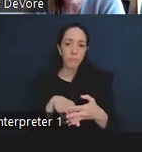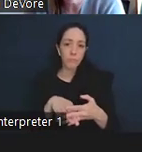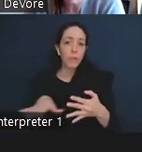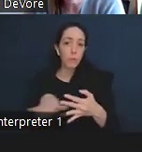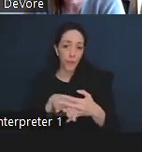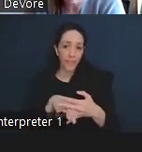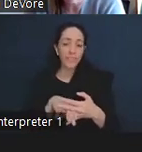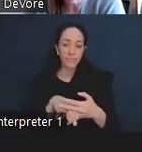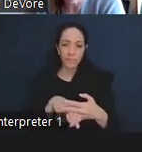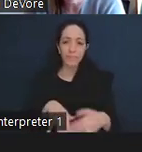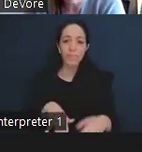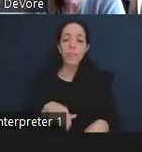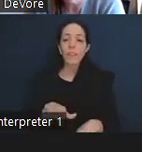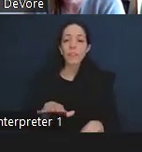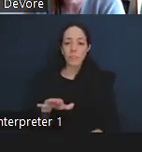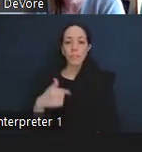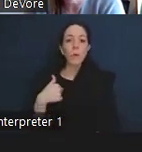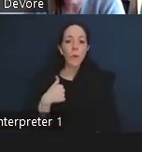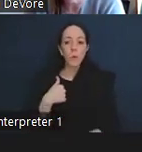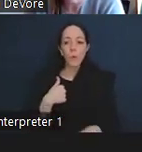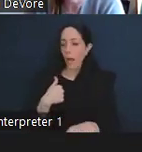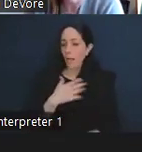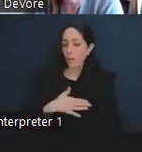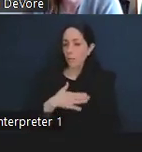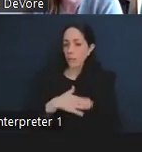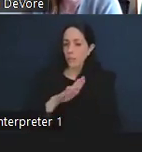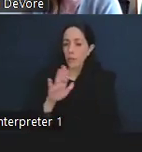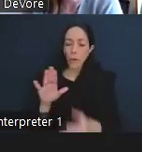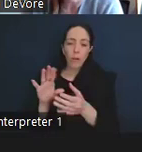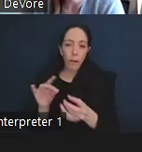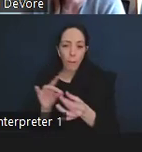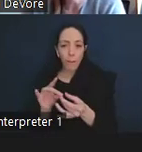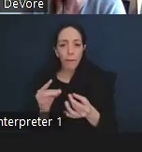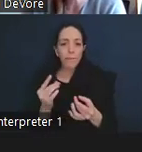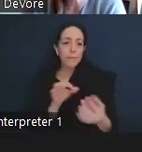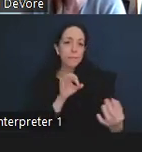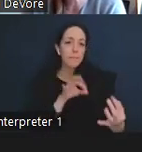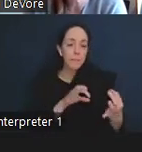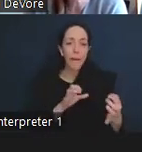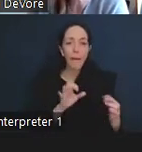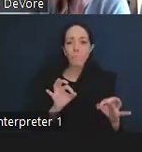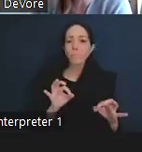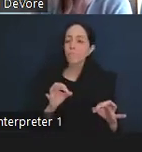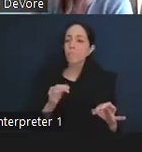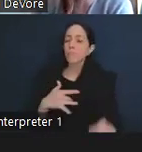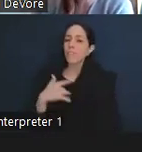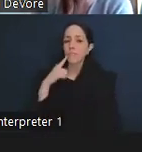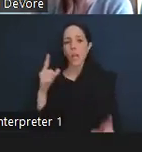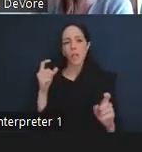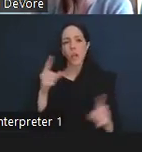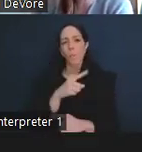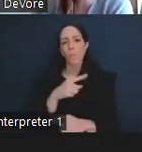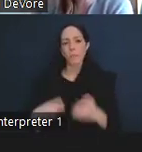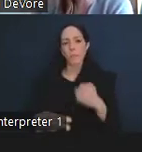to summarize this conversation? I appreciate everybody's input into this. I think it's a complex issue, and I think we've had